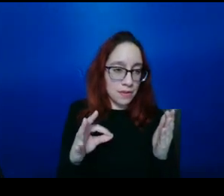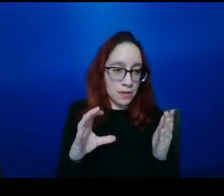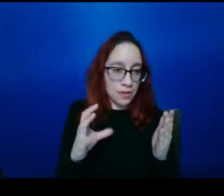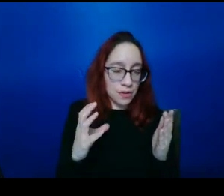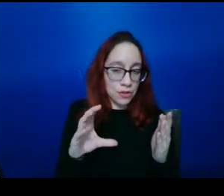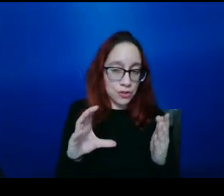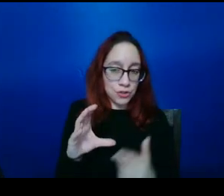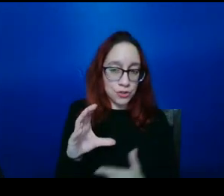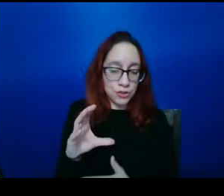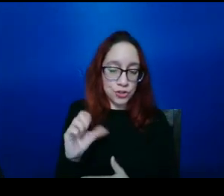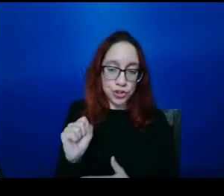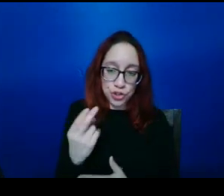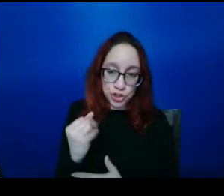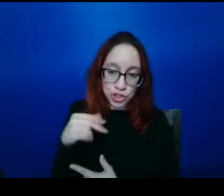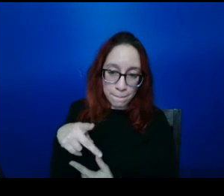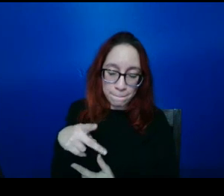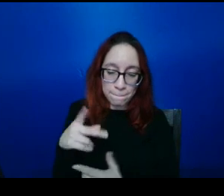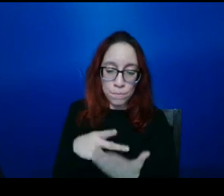program.